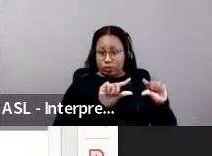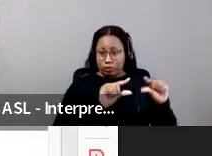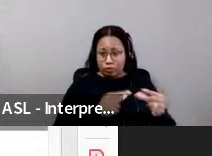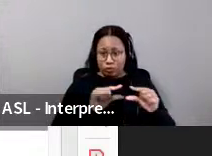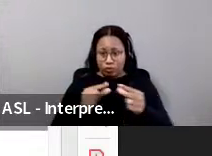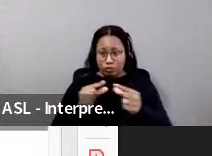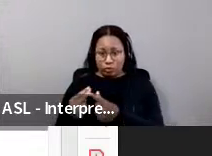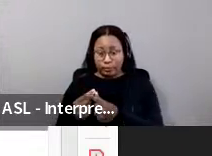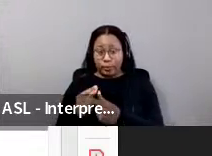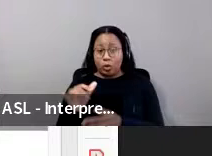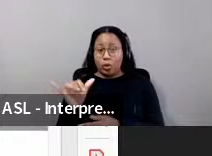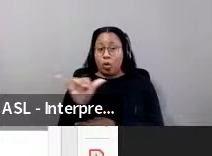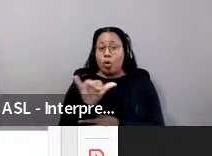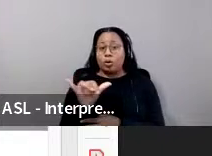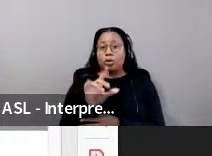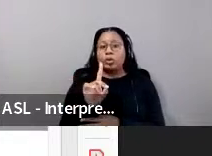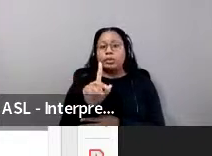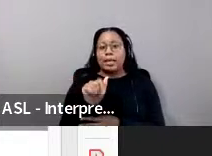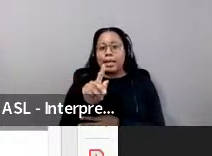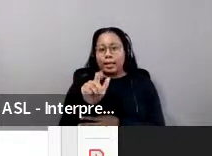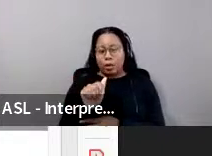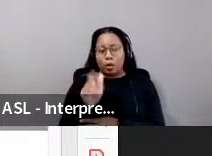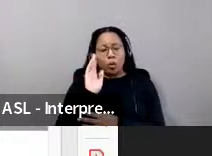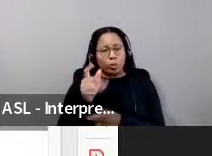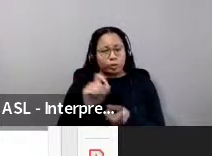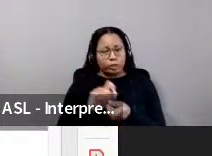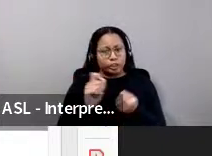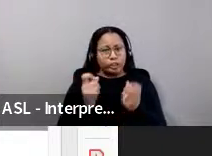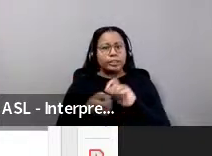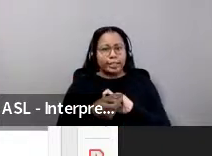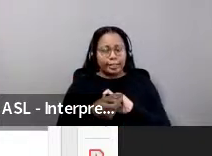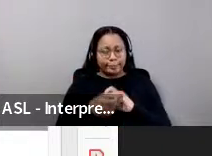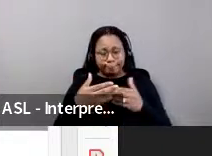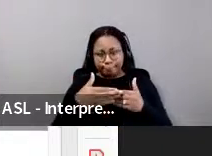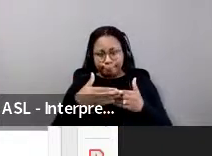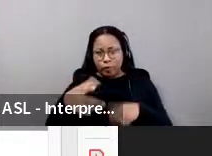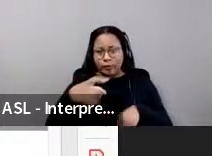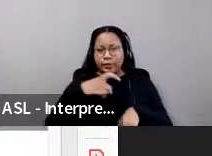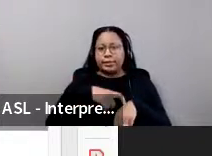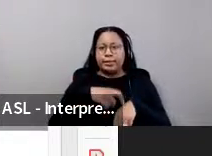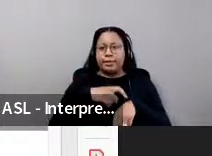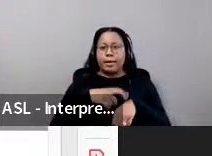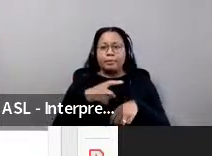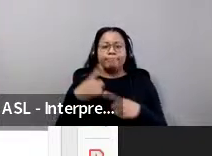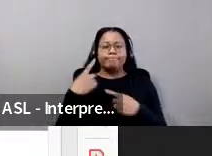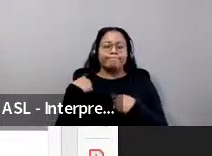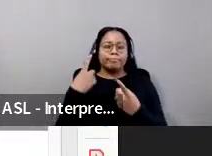last 20 years so that New Yorkers can see the shifting demographic and housing patterns in the city.